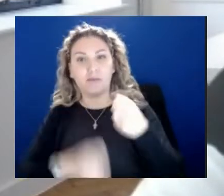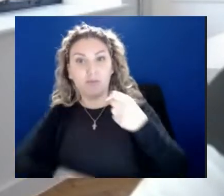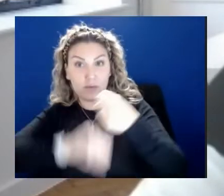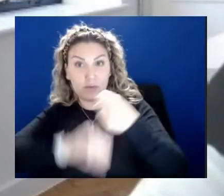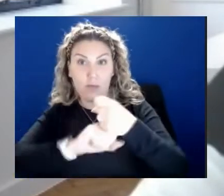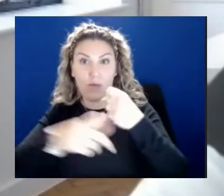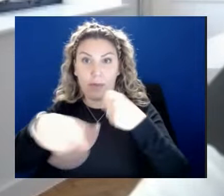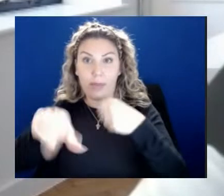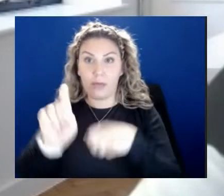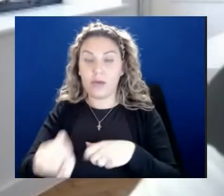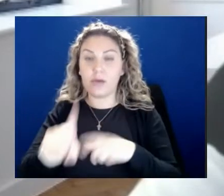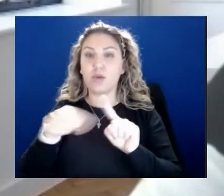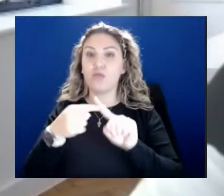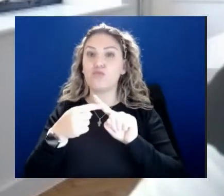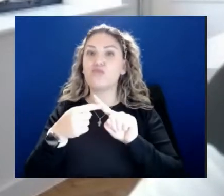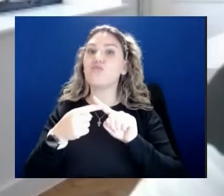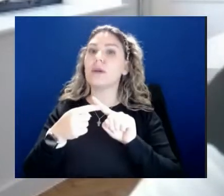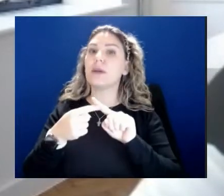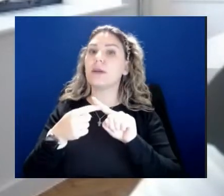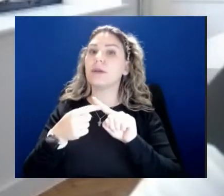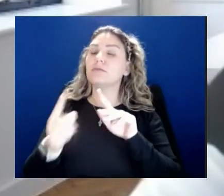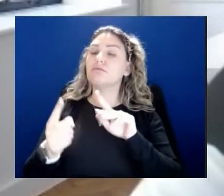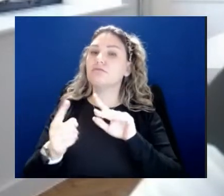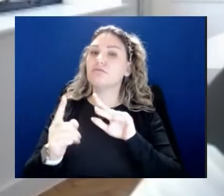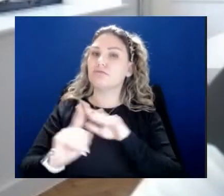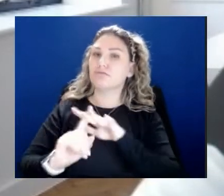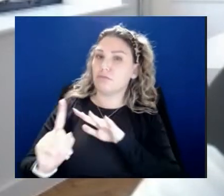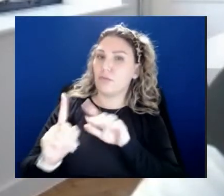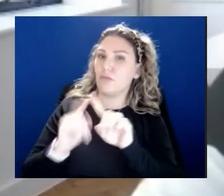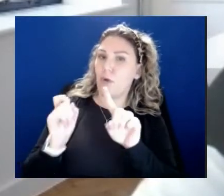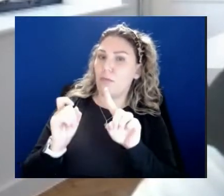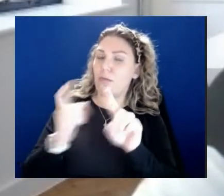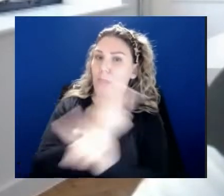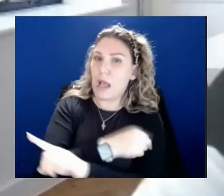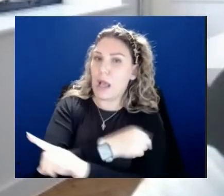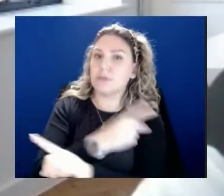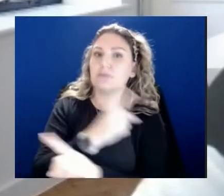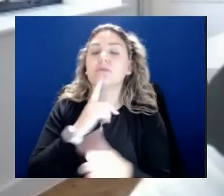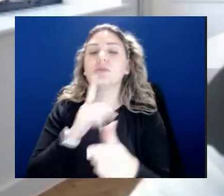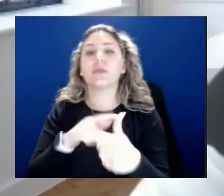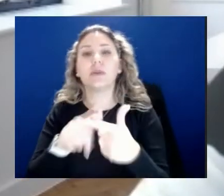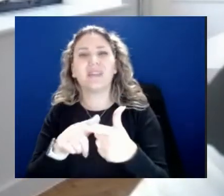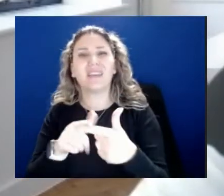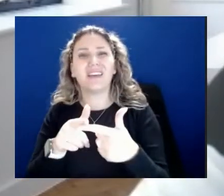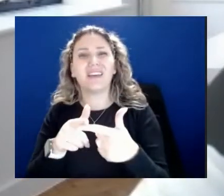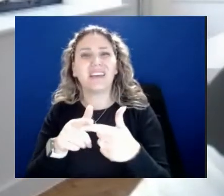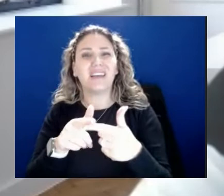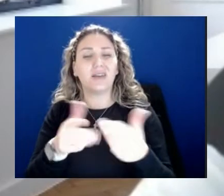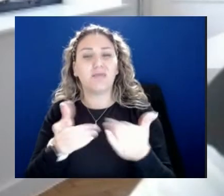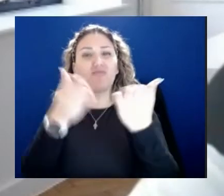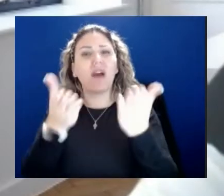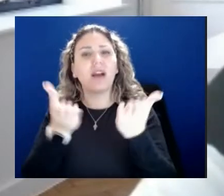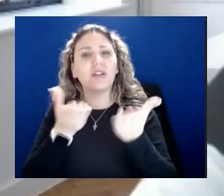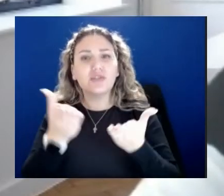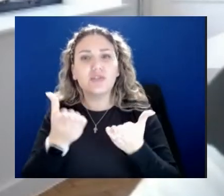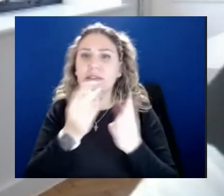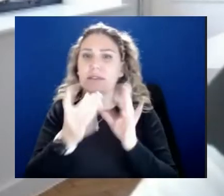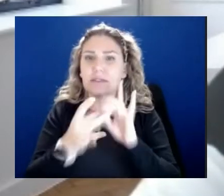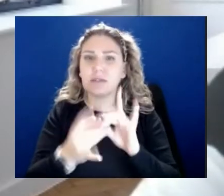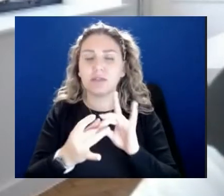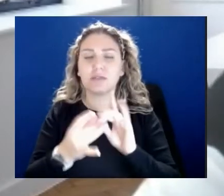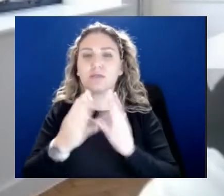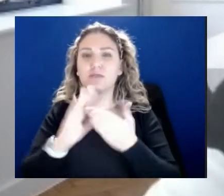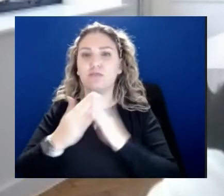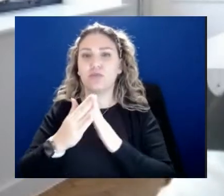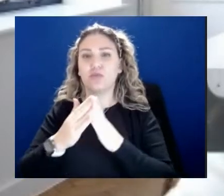they are released from the hospital. We provide counseling services as well as connecting them to much needed community resources as